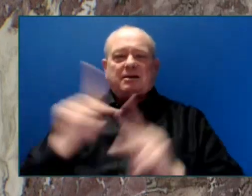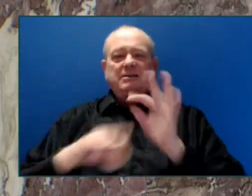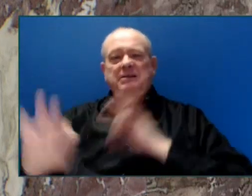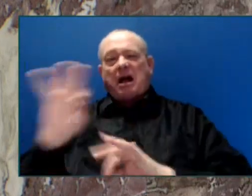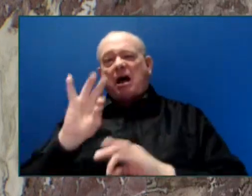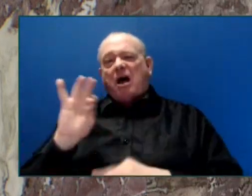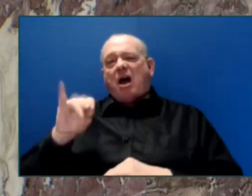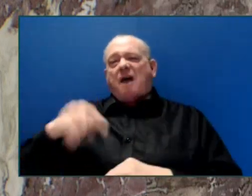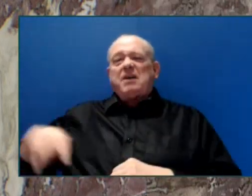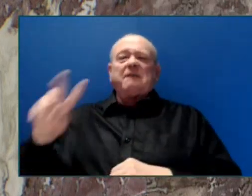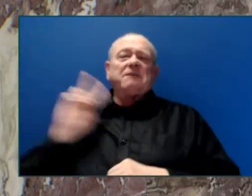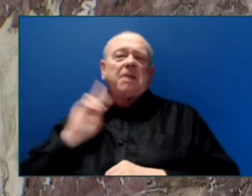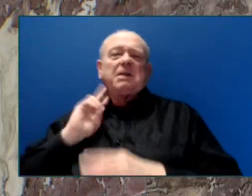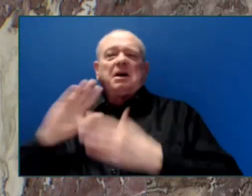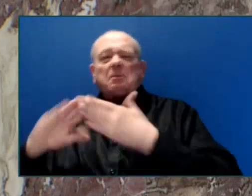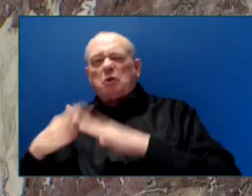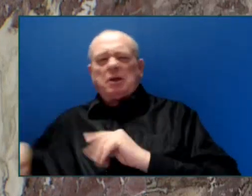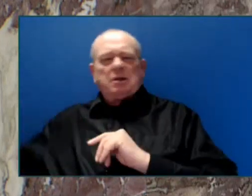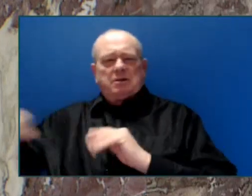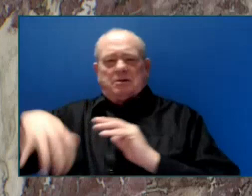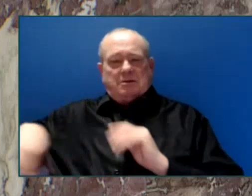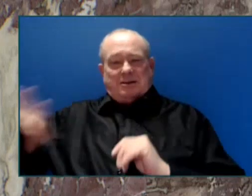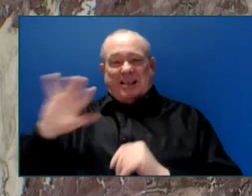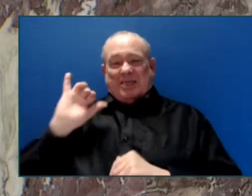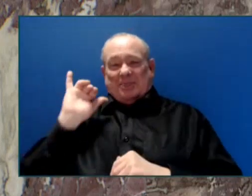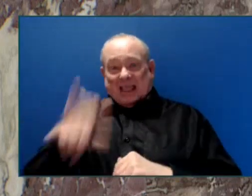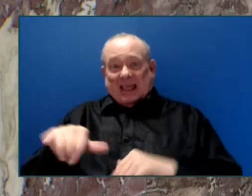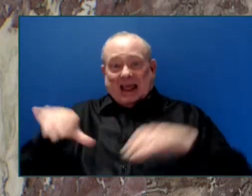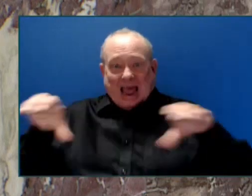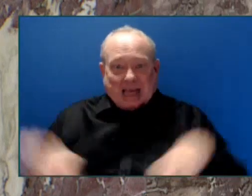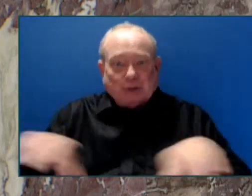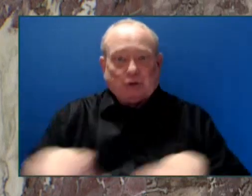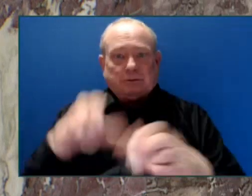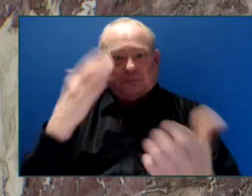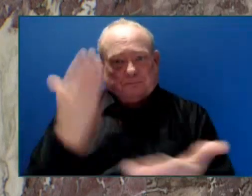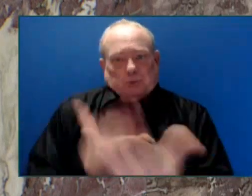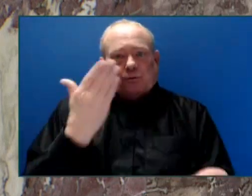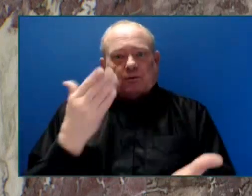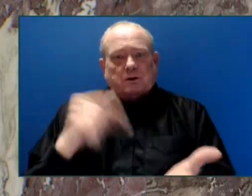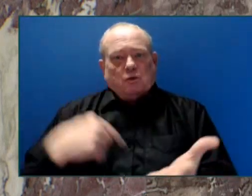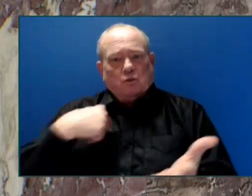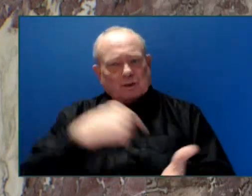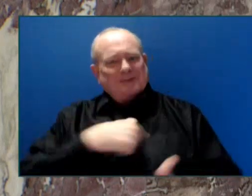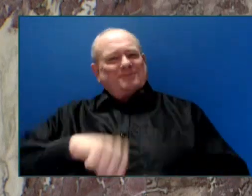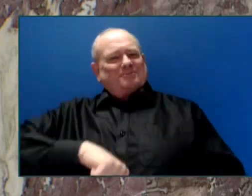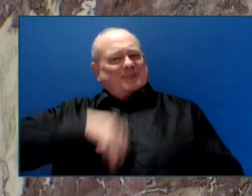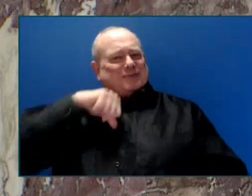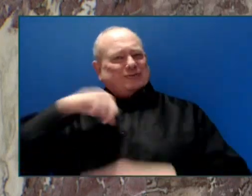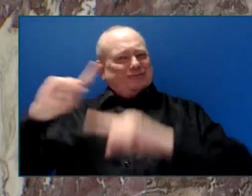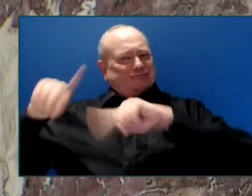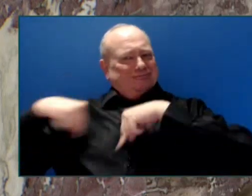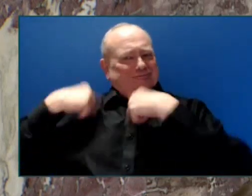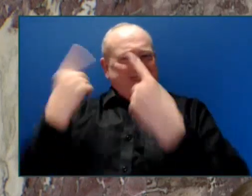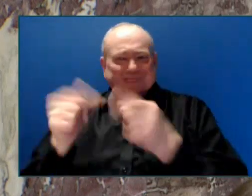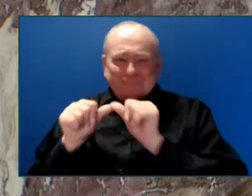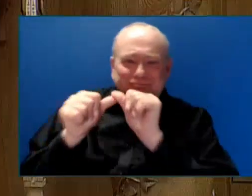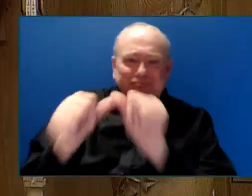action, Honourable Speaker, and this government is proud of every step of the way we've done it, and we will continue to do a lot more.